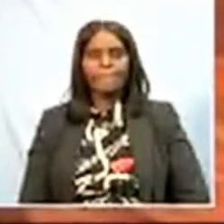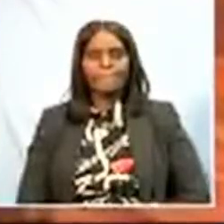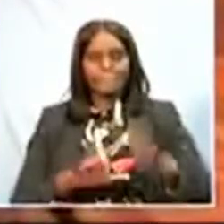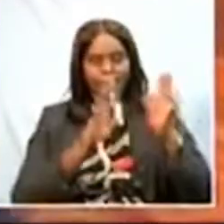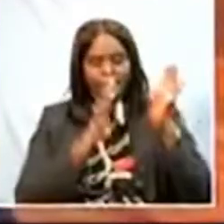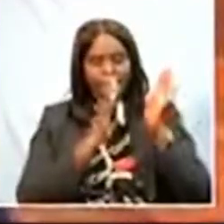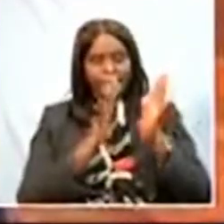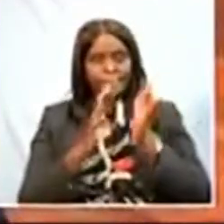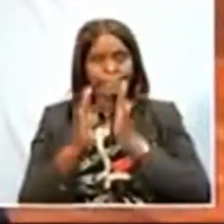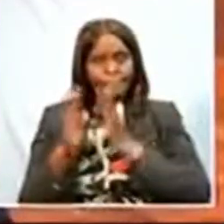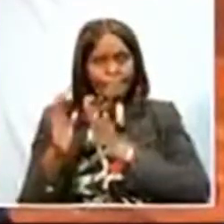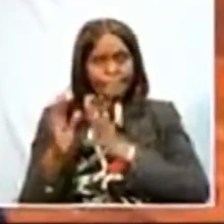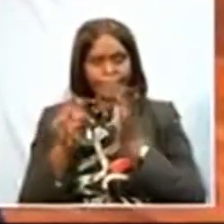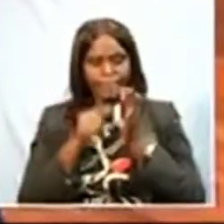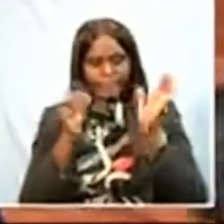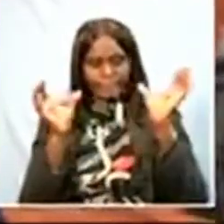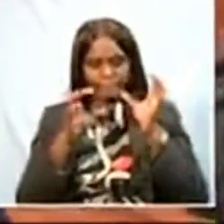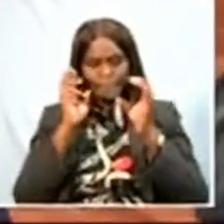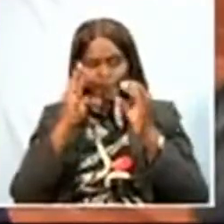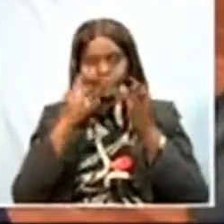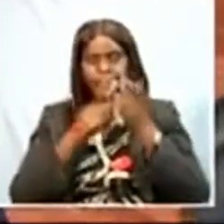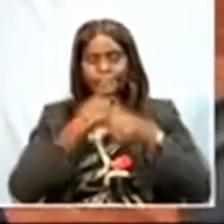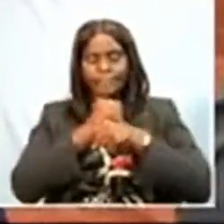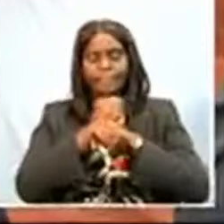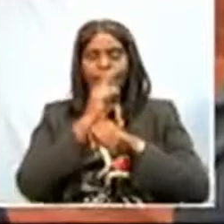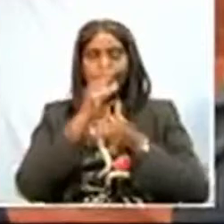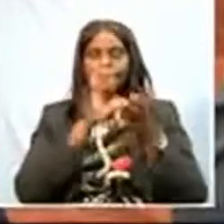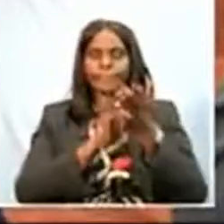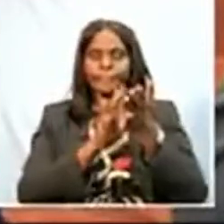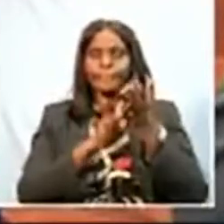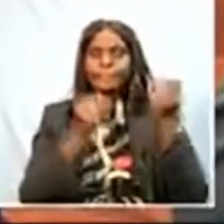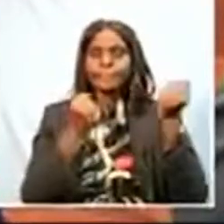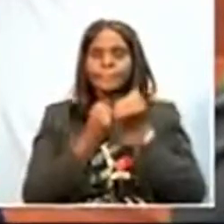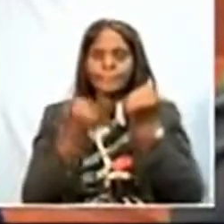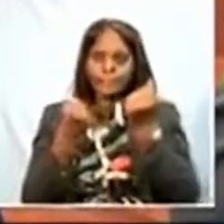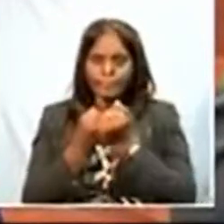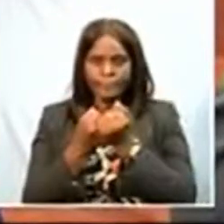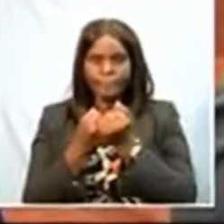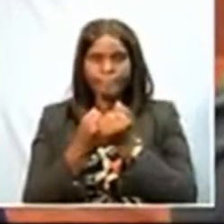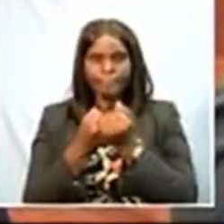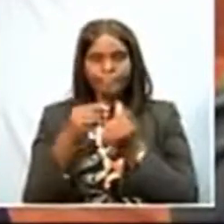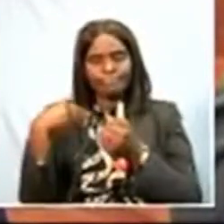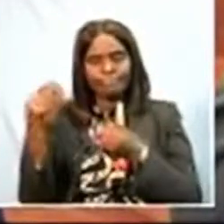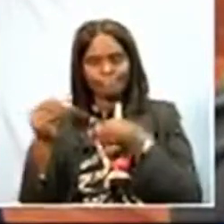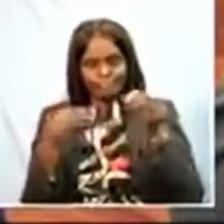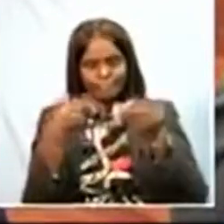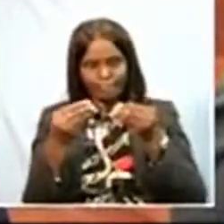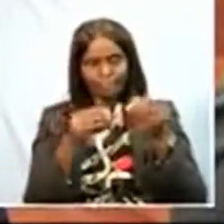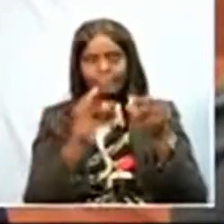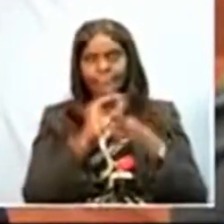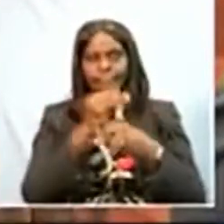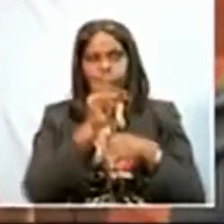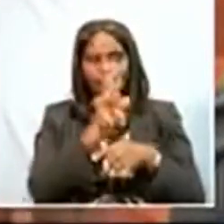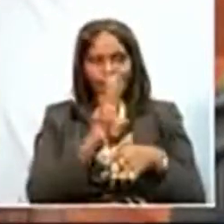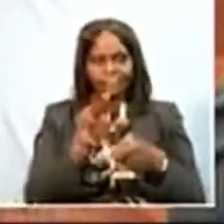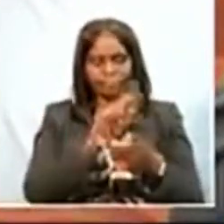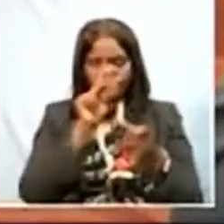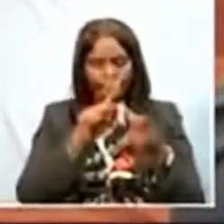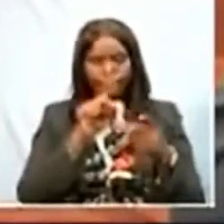Remedial measures. The Council will ensure that bursaries are disbursed or spent on